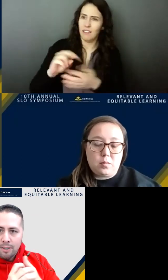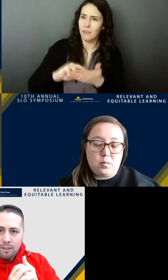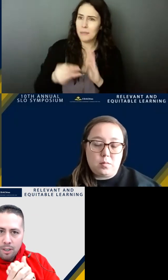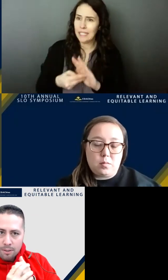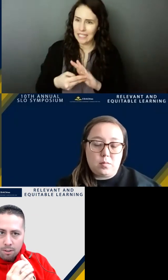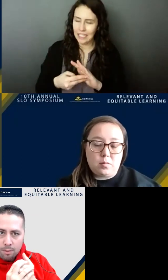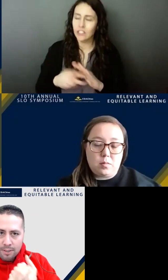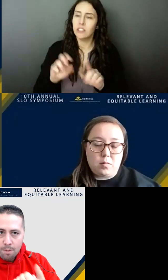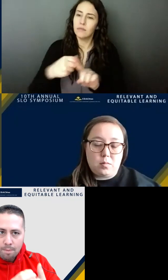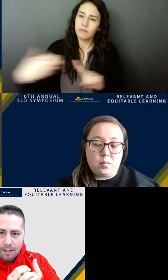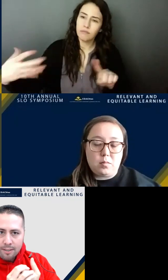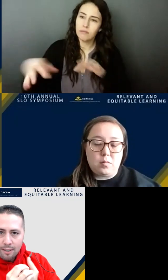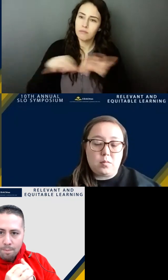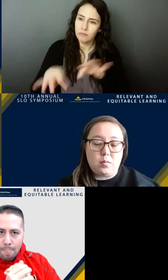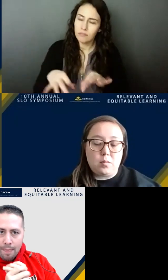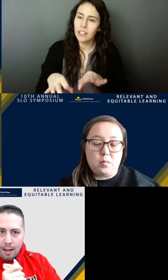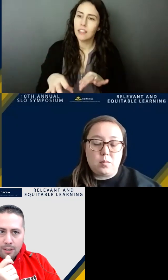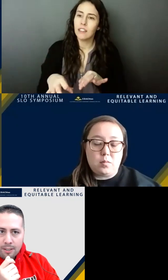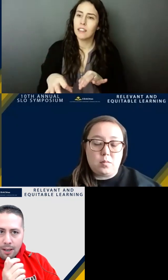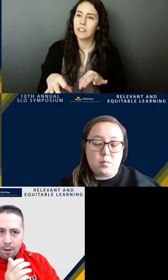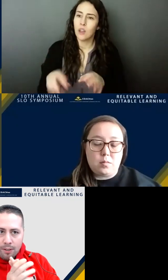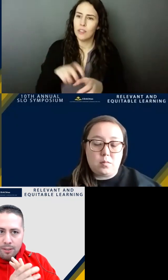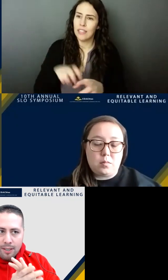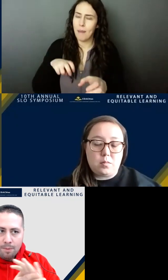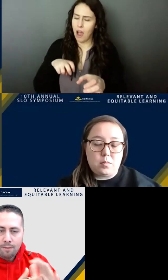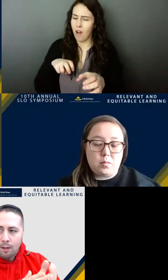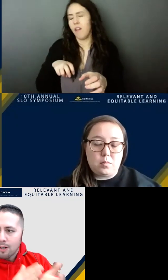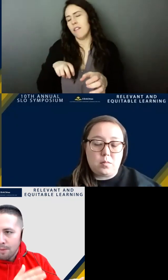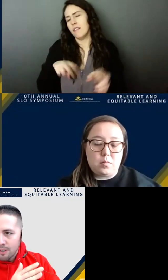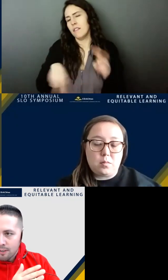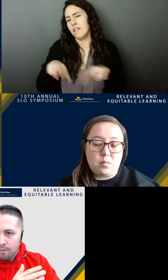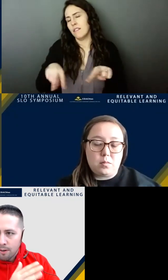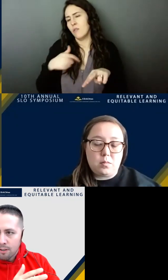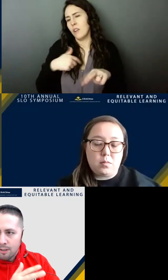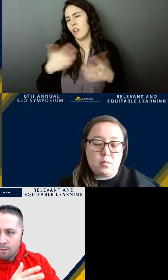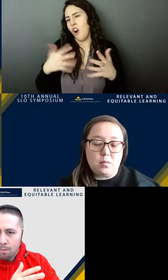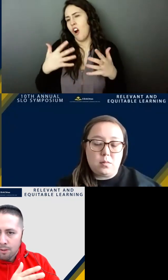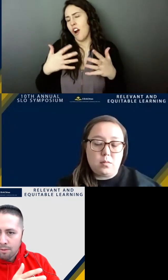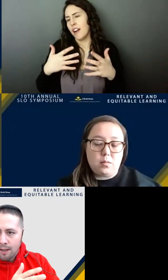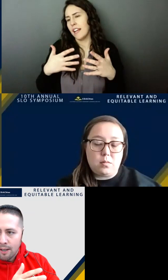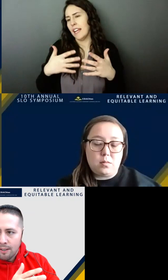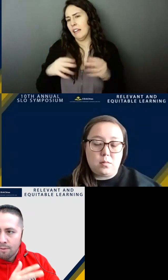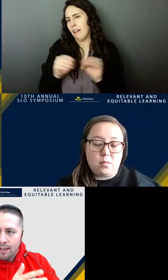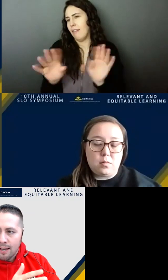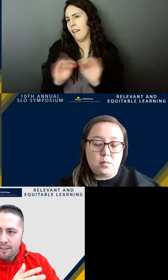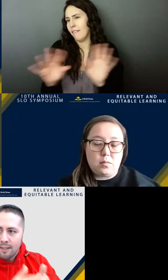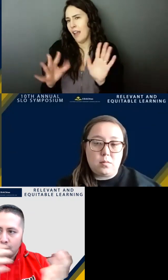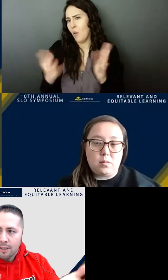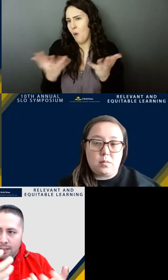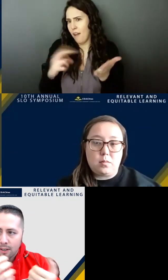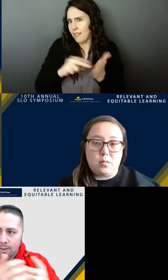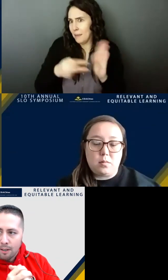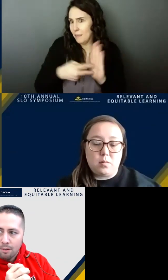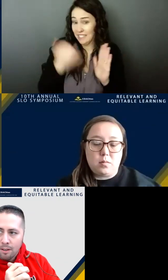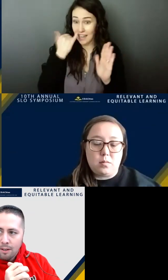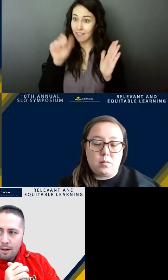do we share with students, but stepping back and saying, how we demystify what it means first and foremost, right? And then if yes, then we